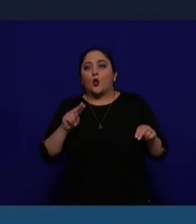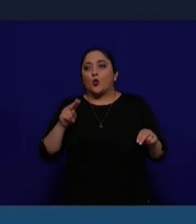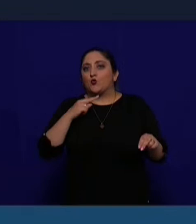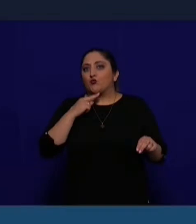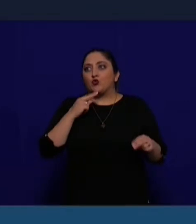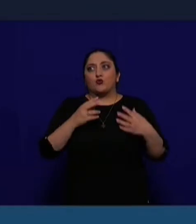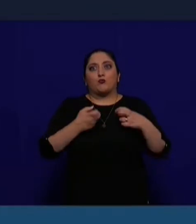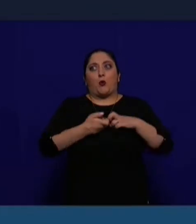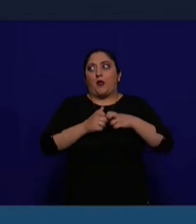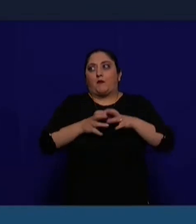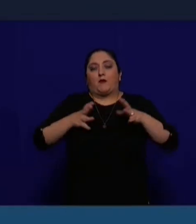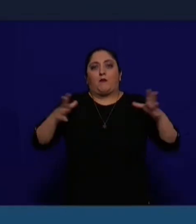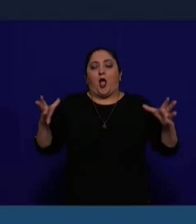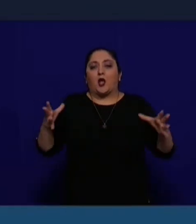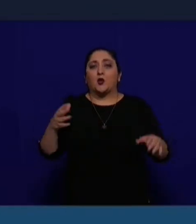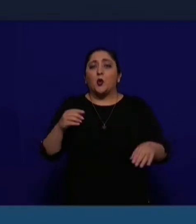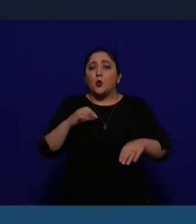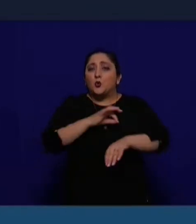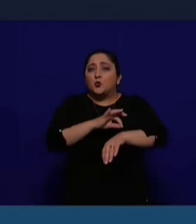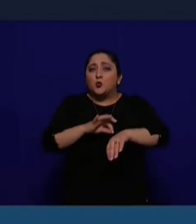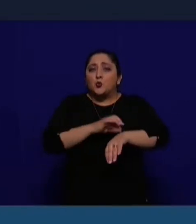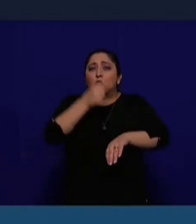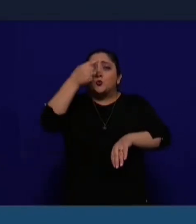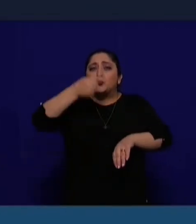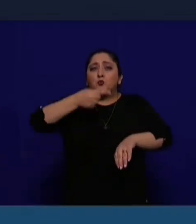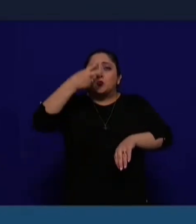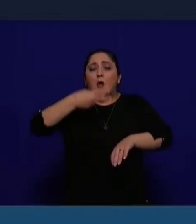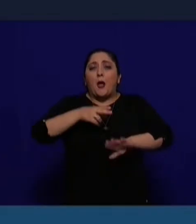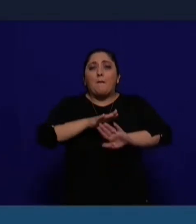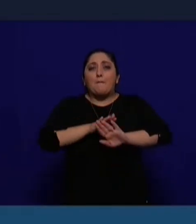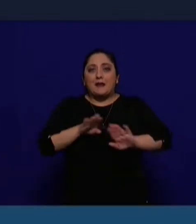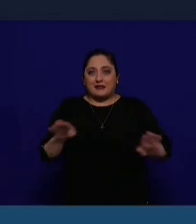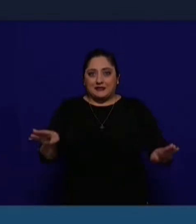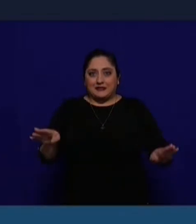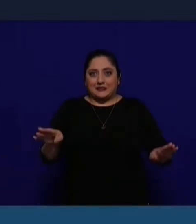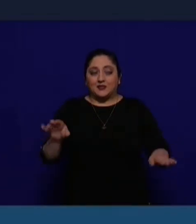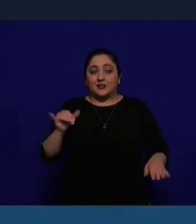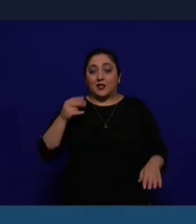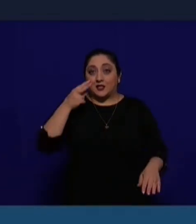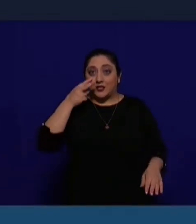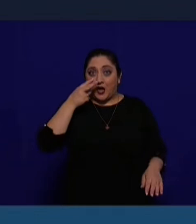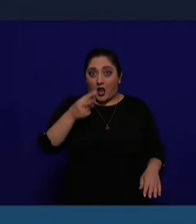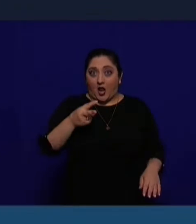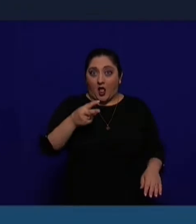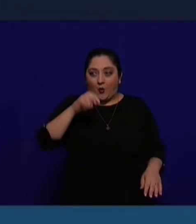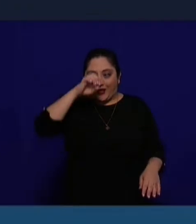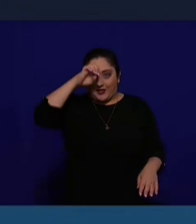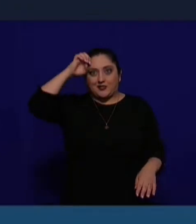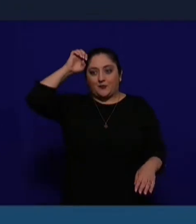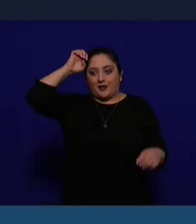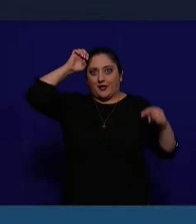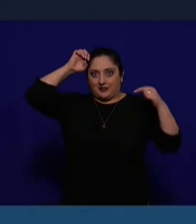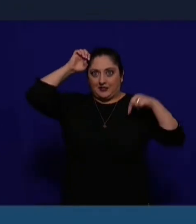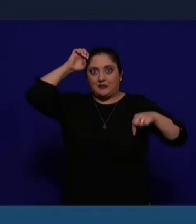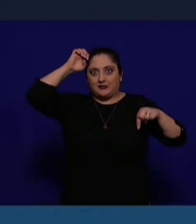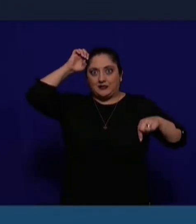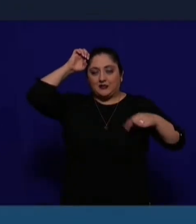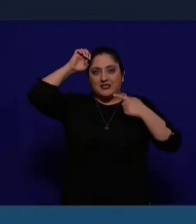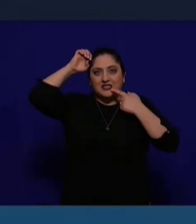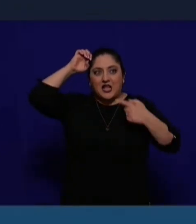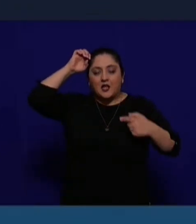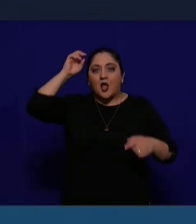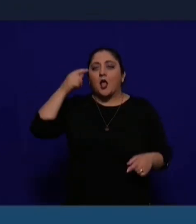effects li ma jdumux ġermen ġurnata jew tnejn u jekk inħarsu l-esperjenza li kellna matul din is-sena kollha naraw kemm ikunu